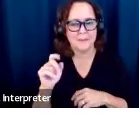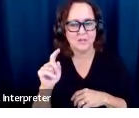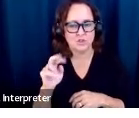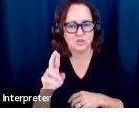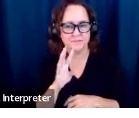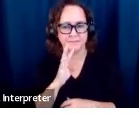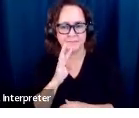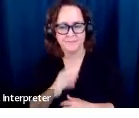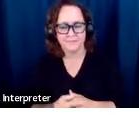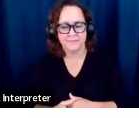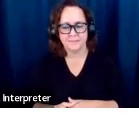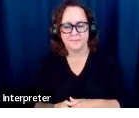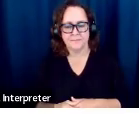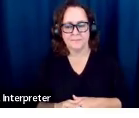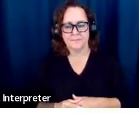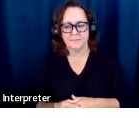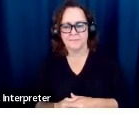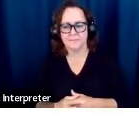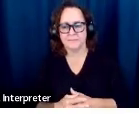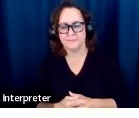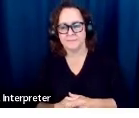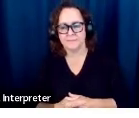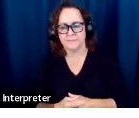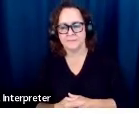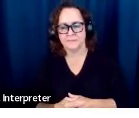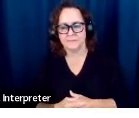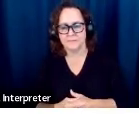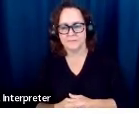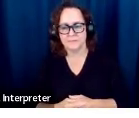one, Elion.